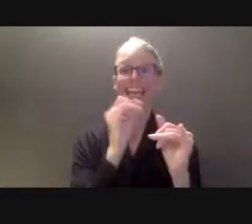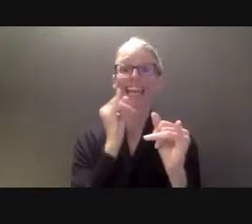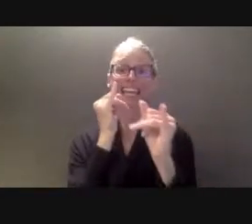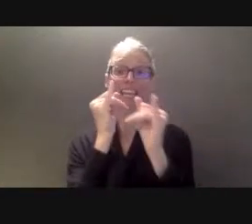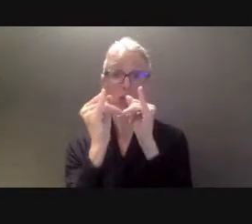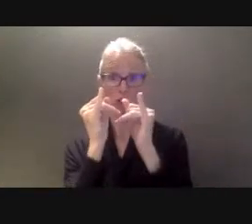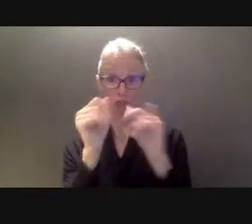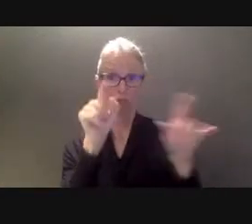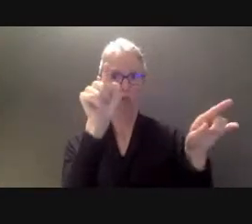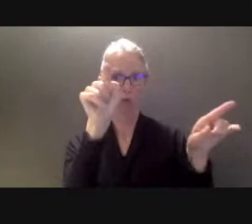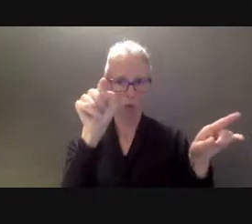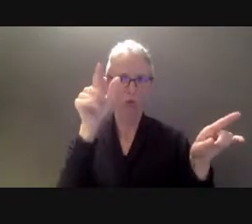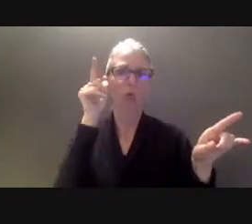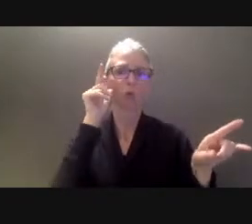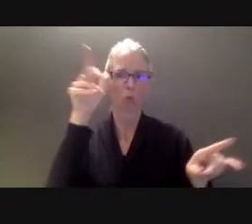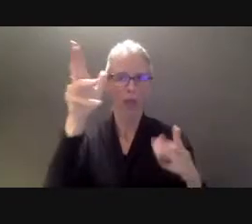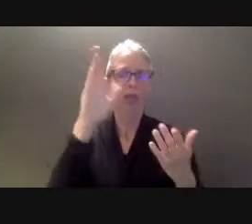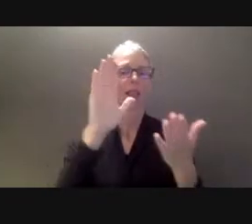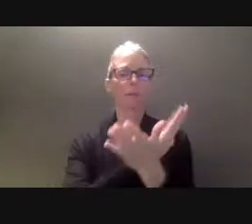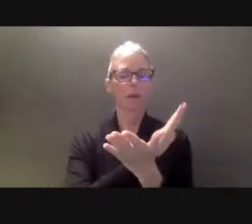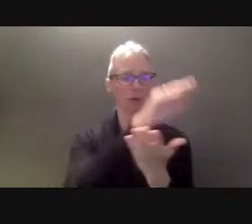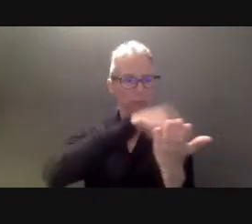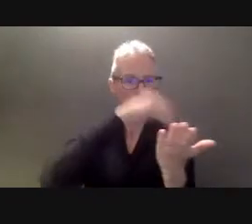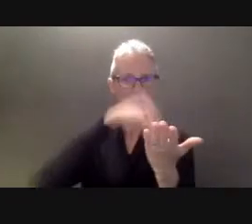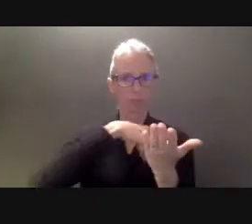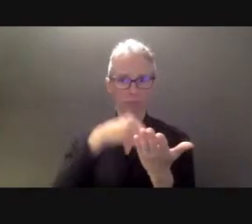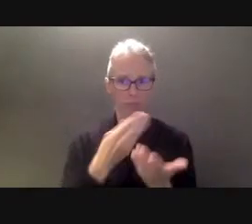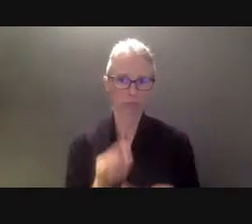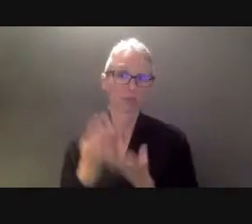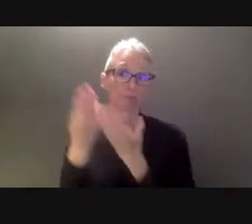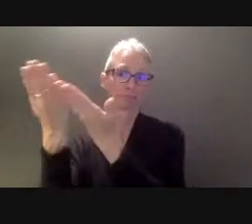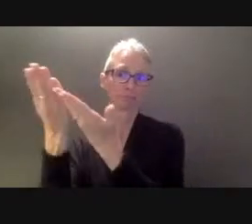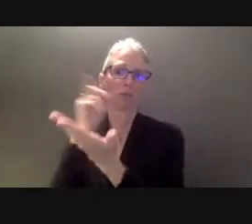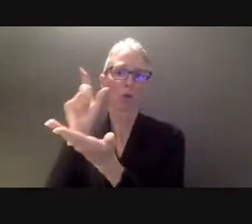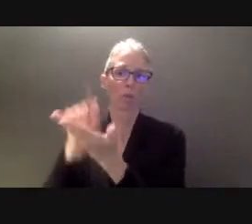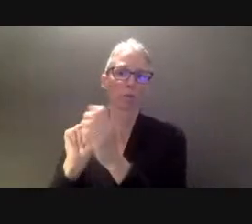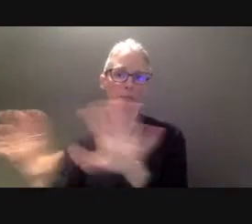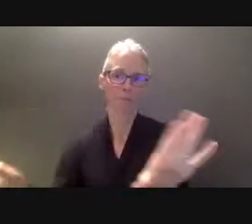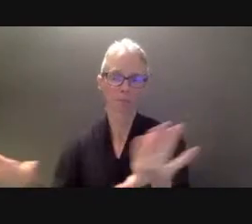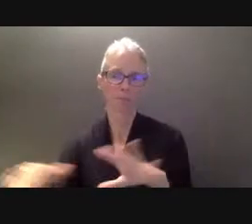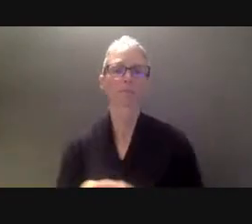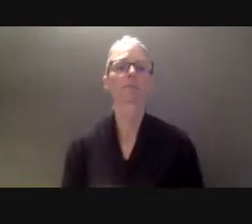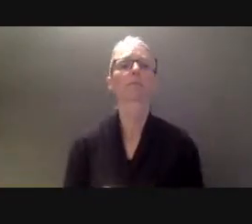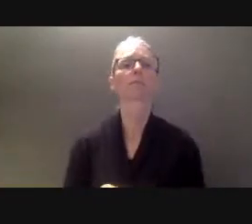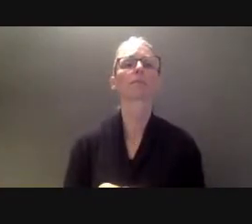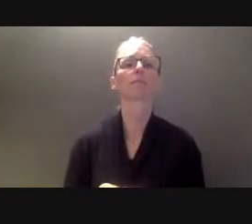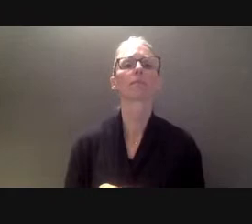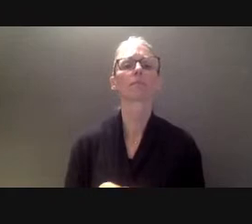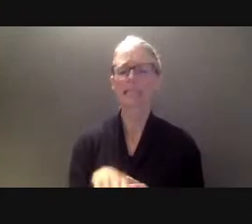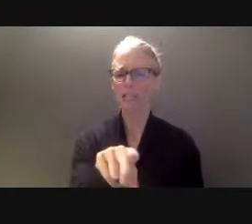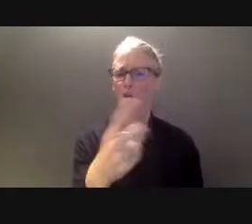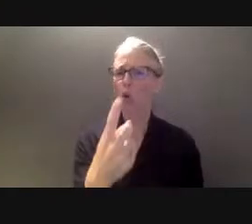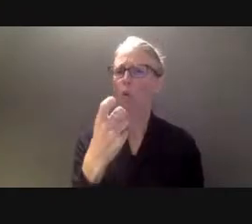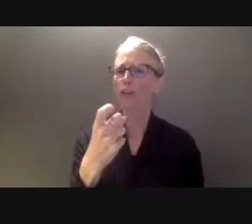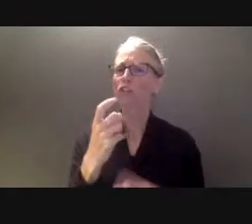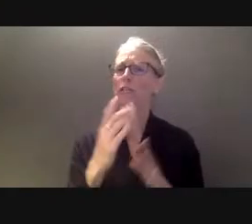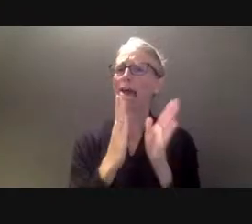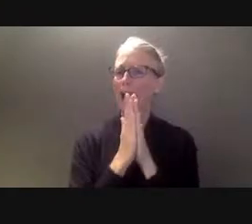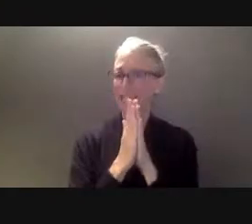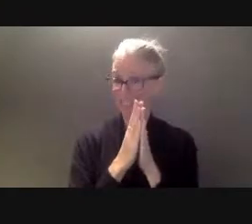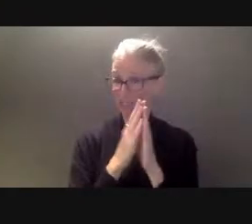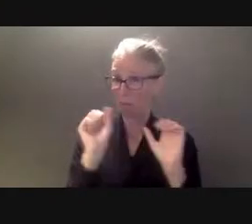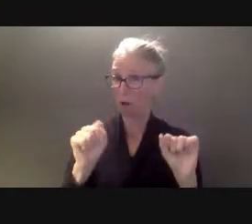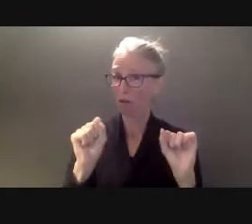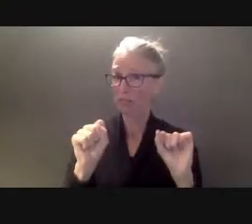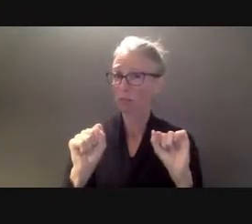paper. So we have had asked to see the accessibility matrix again. I don't know if it's possible for us to pull